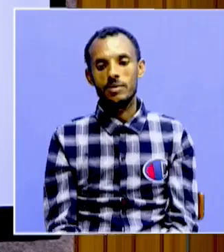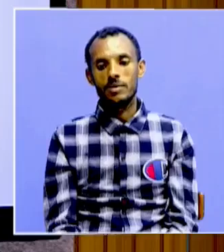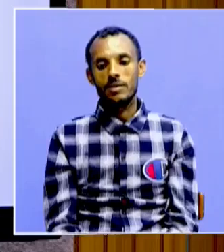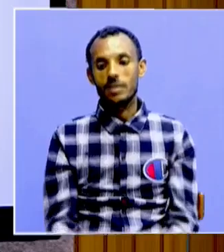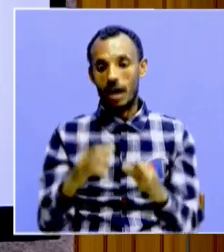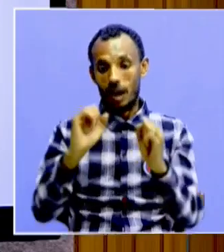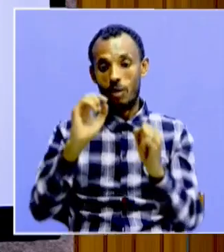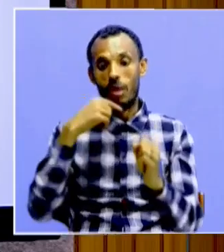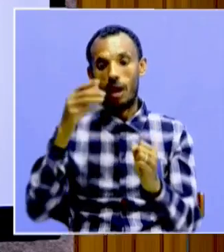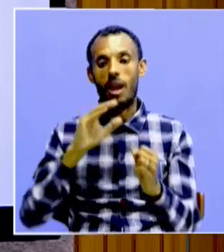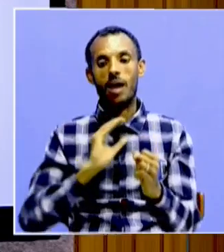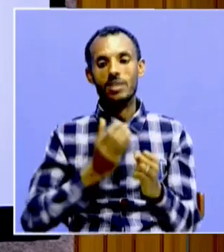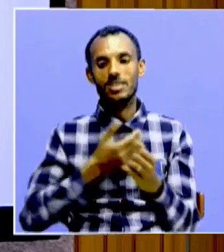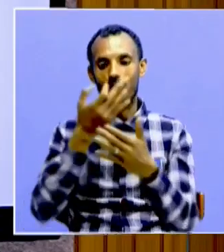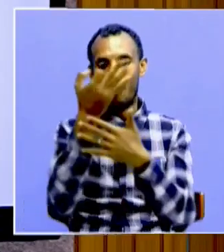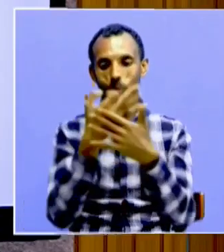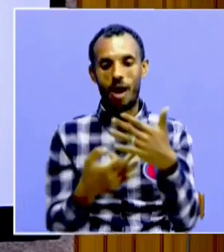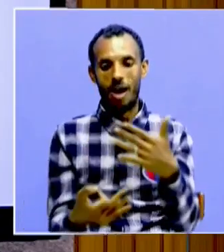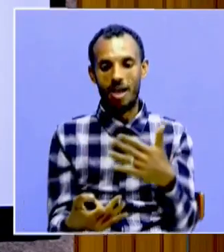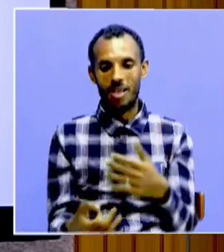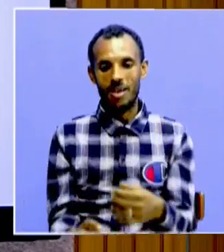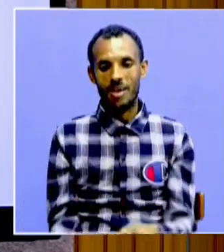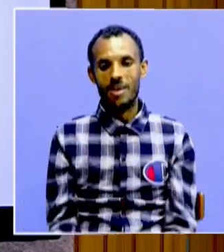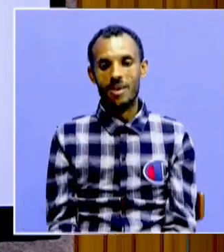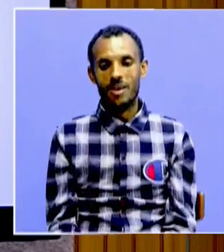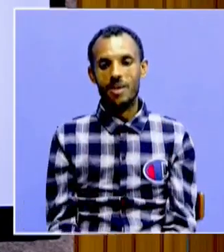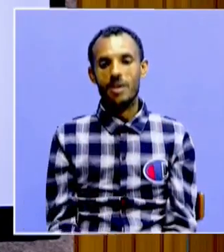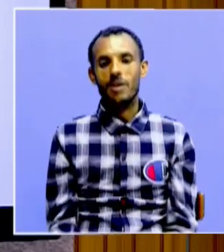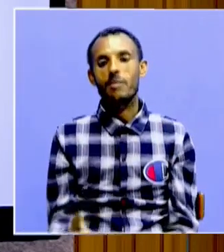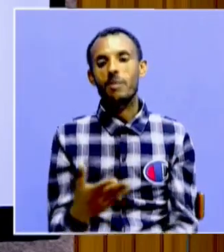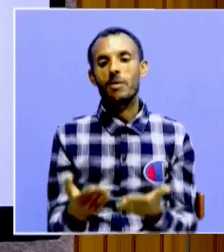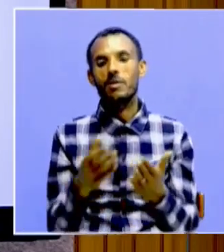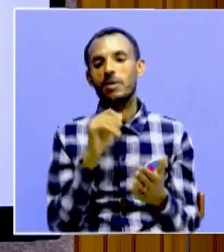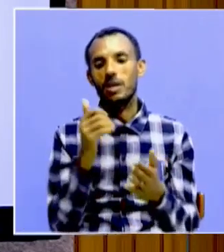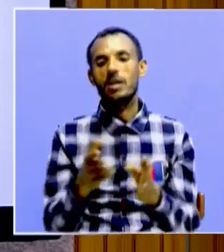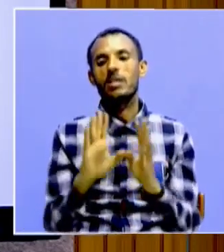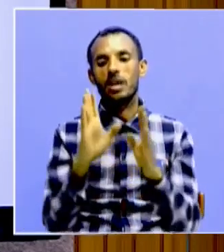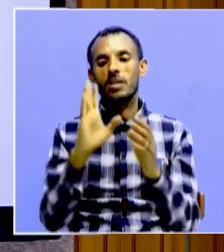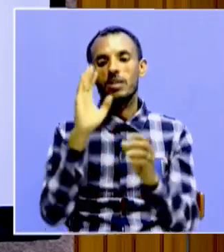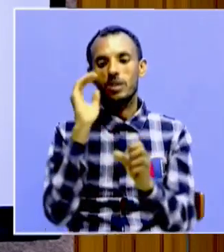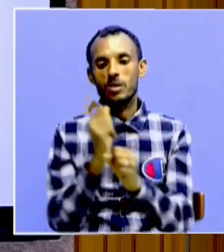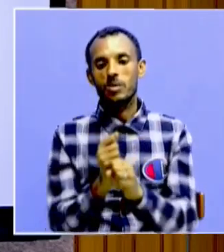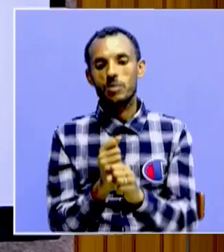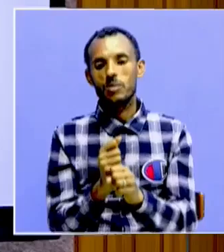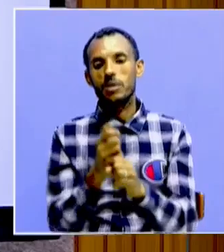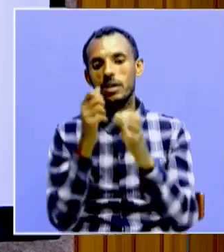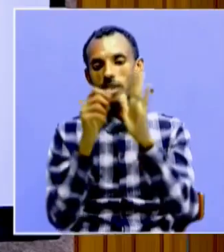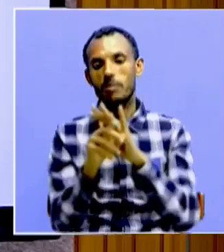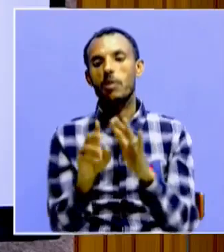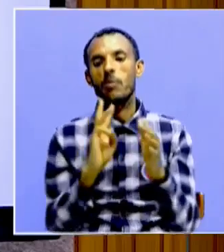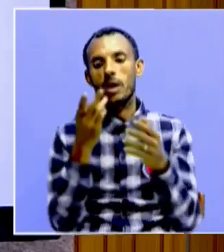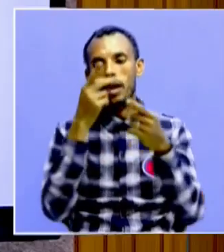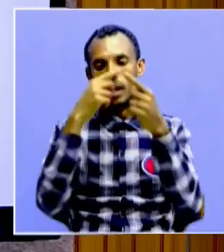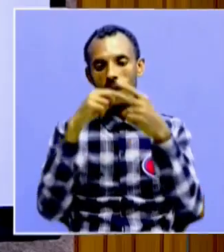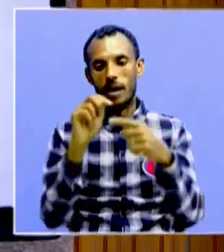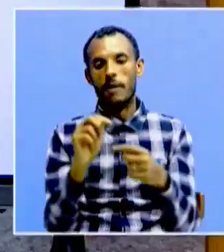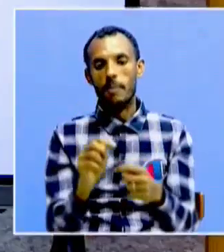Can you tell the form now? Oh, maybe not yet. Let us do some examples and then you will come up to it.